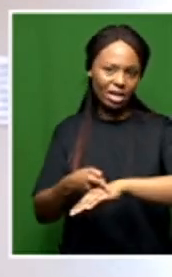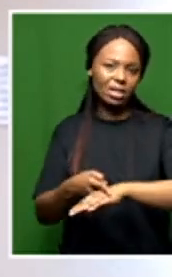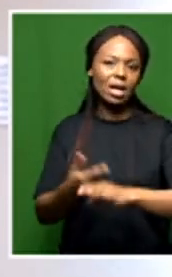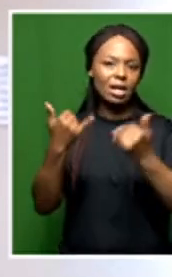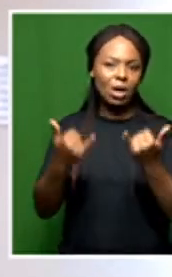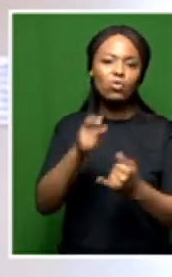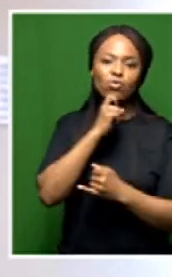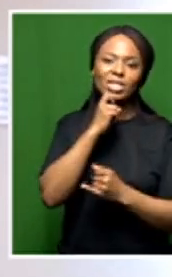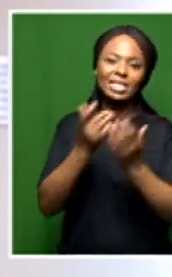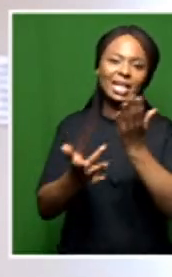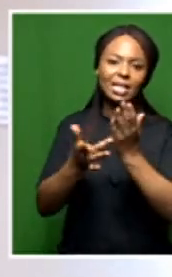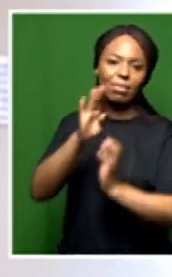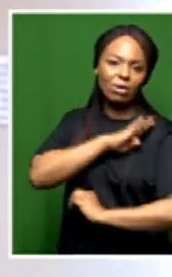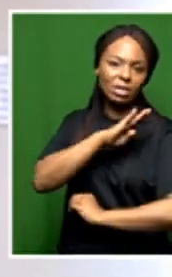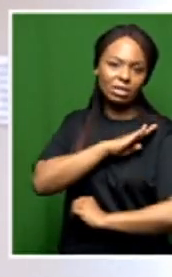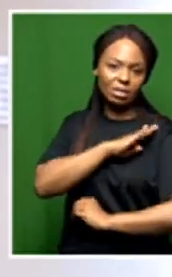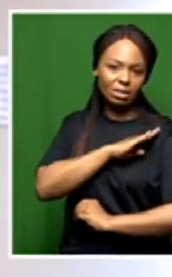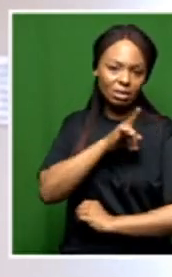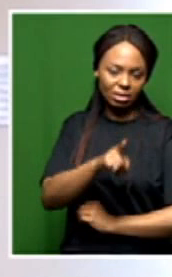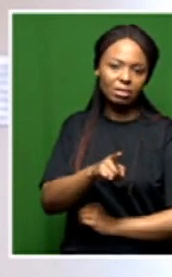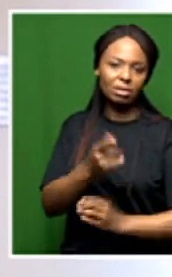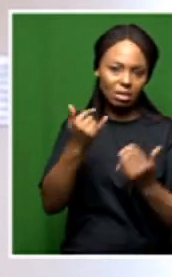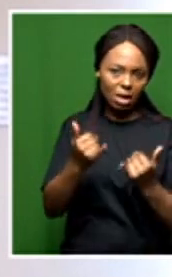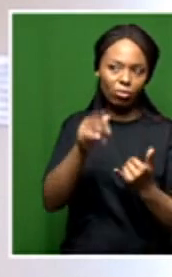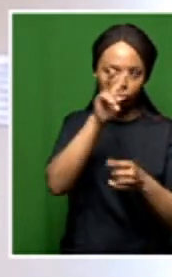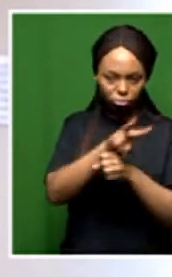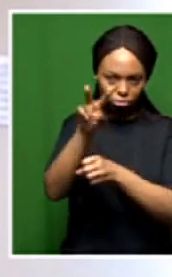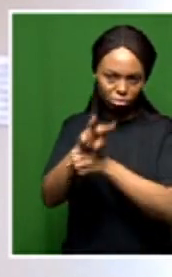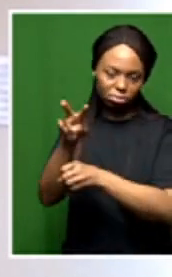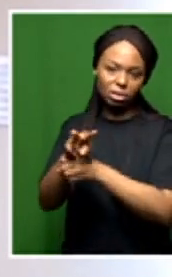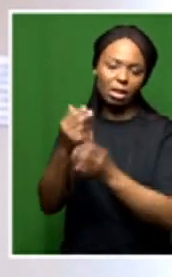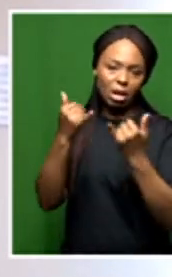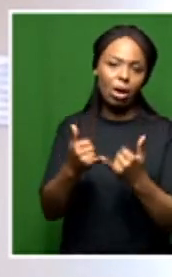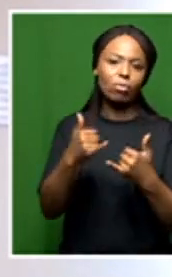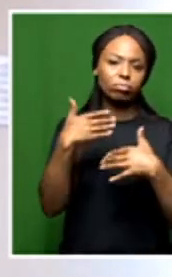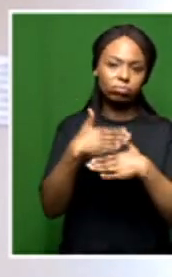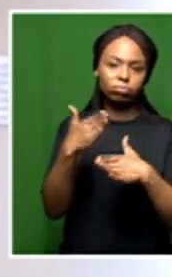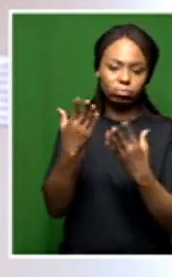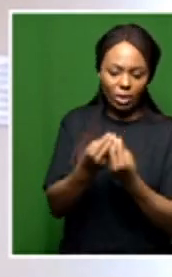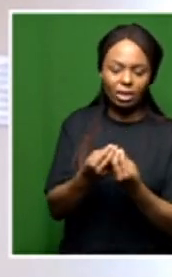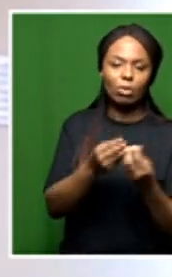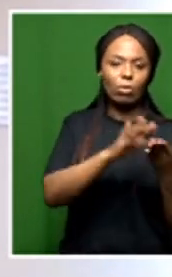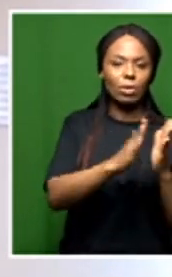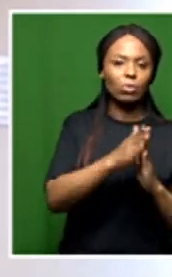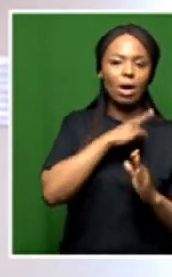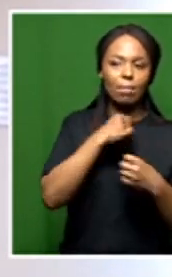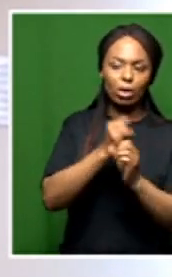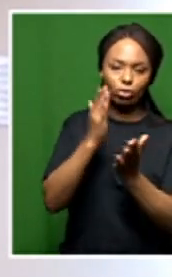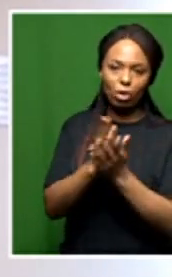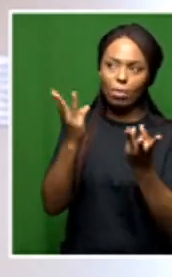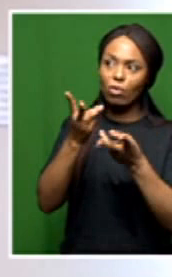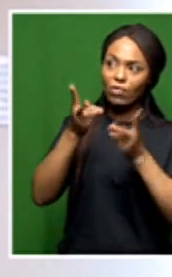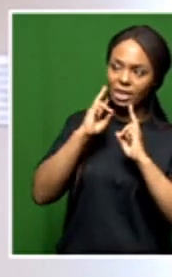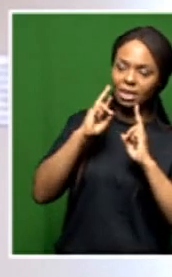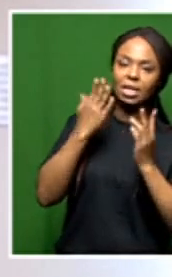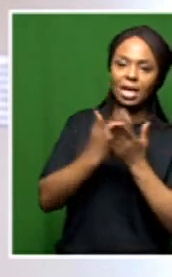technology. We're working with law enforcement units within. We're working even with communities to make sure that we protect our visitors. We're actually